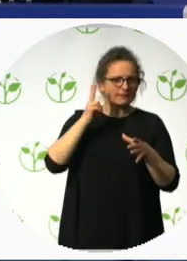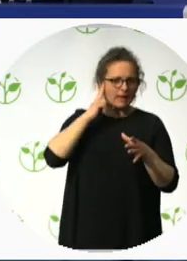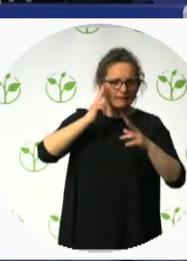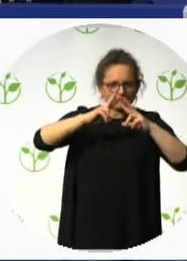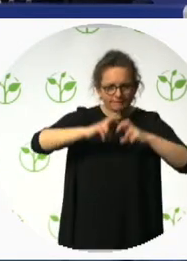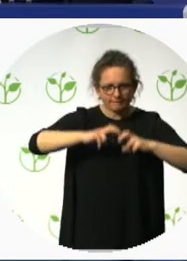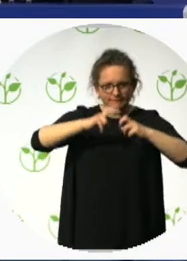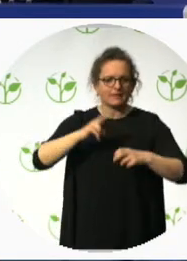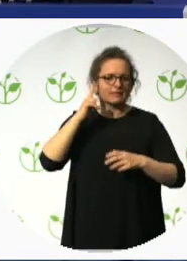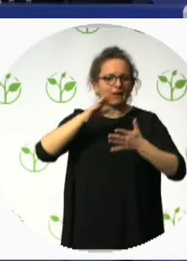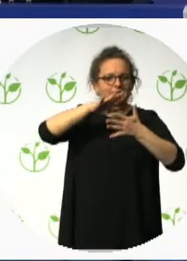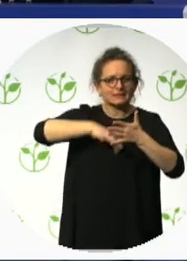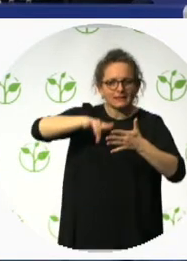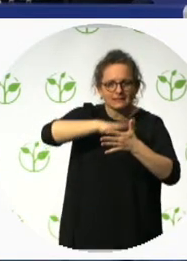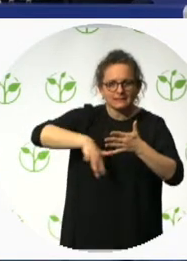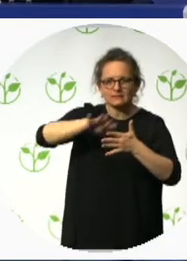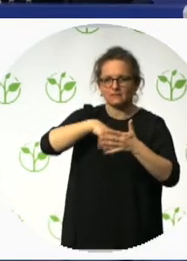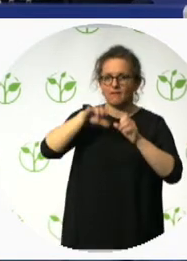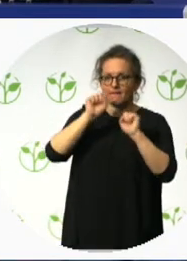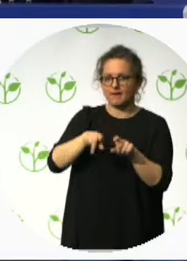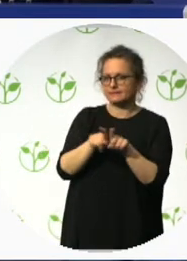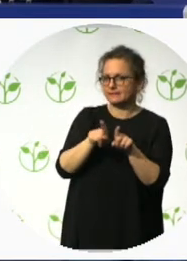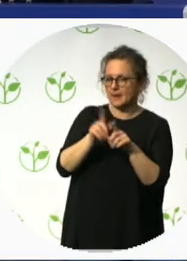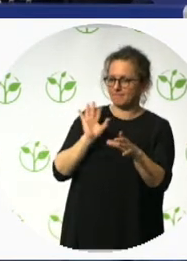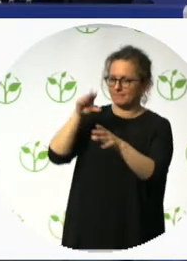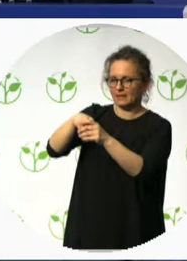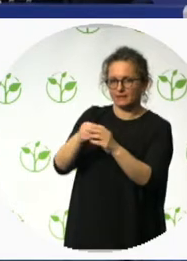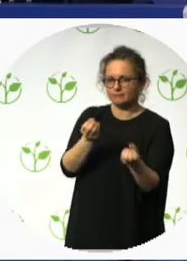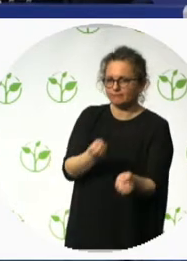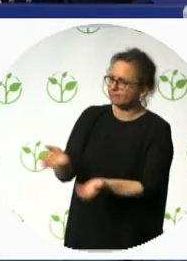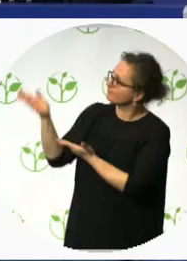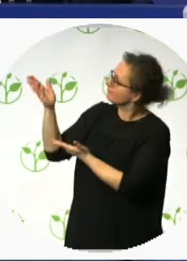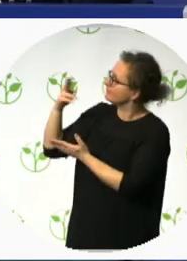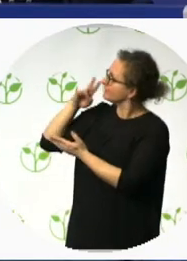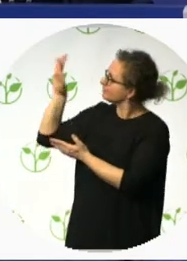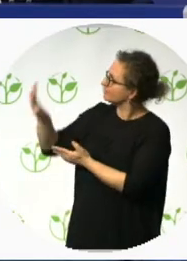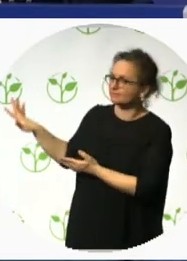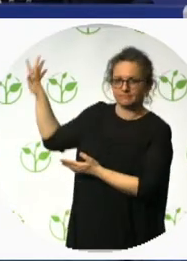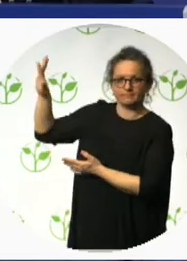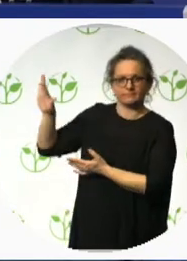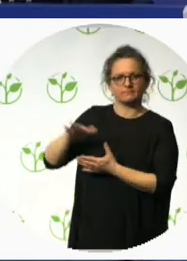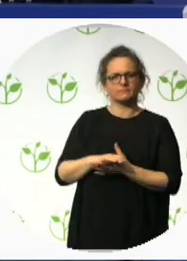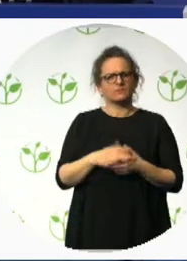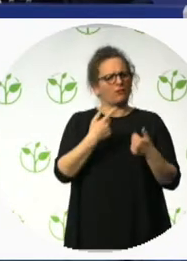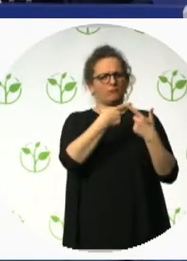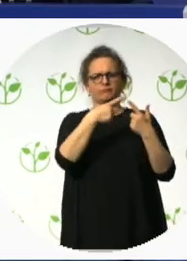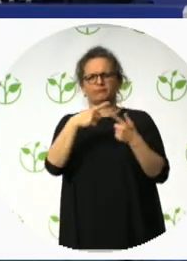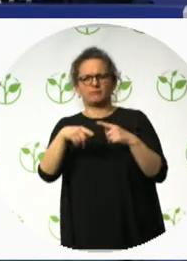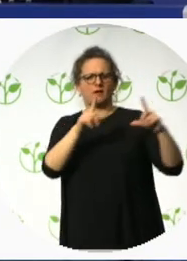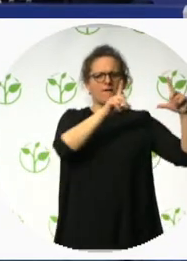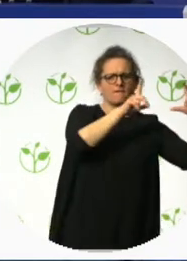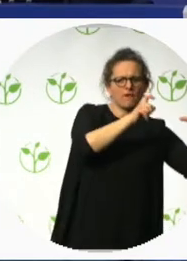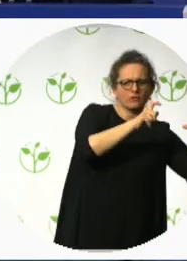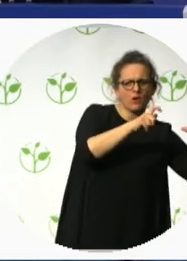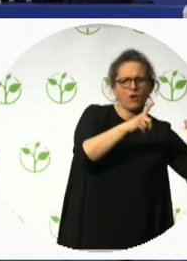Bank, either in a photo, in line drawings, in video clips, and then the Asian Sign Bank will generate teaching books